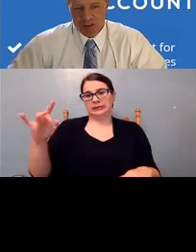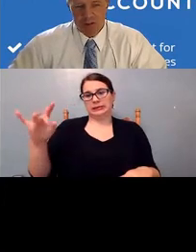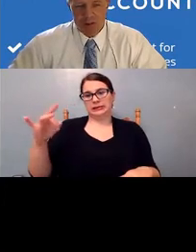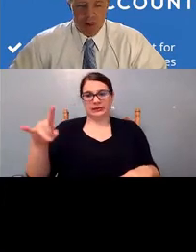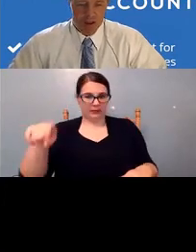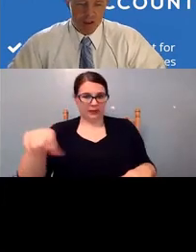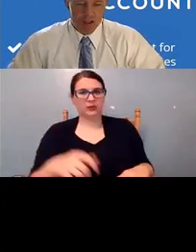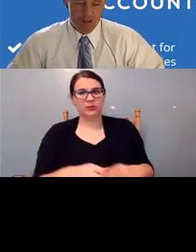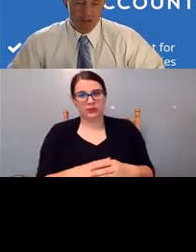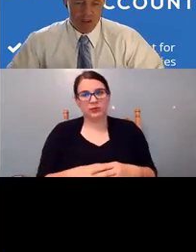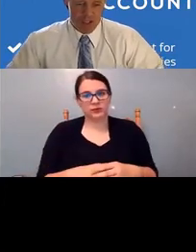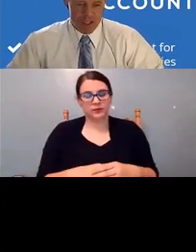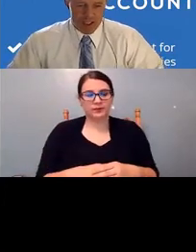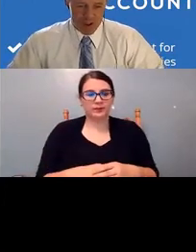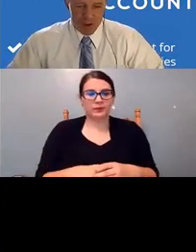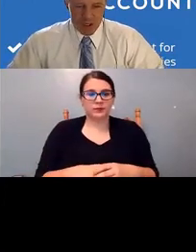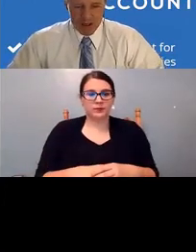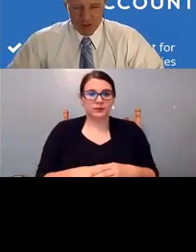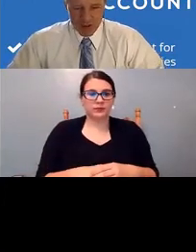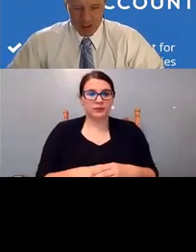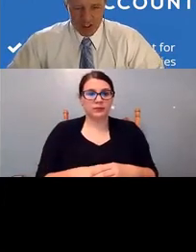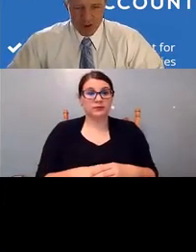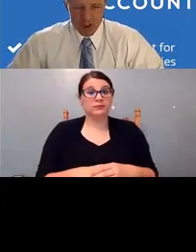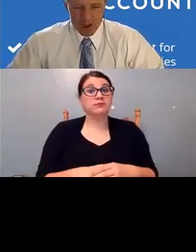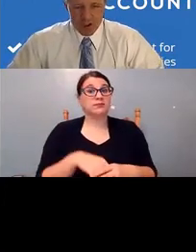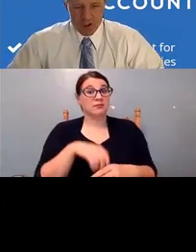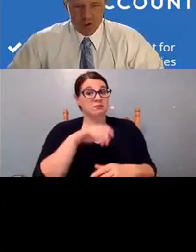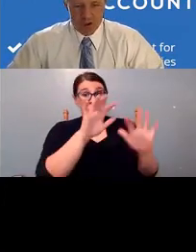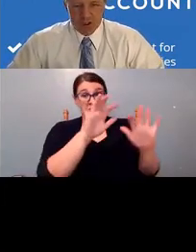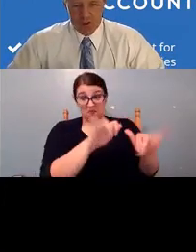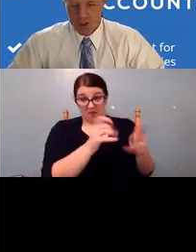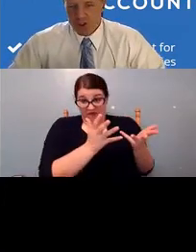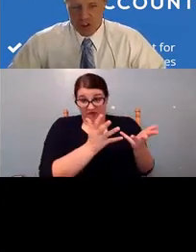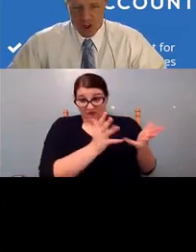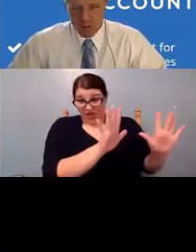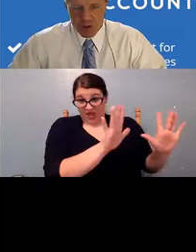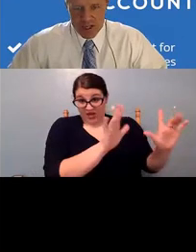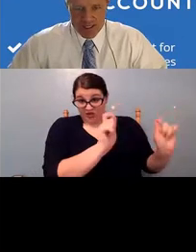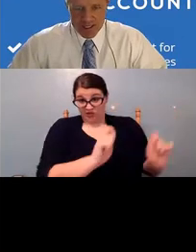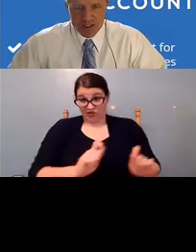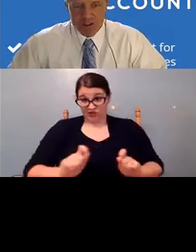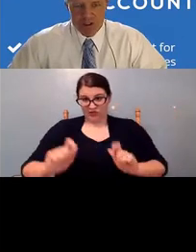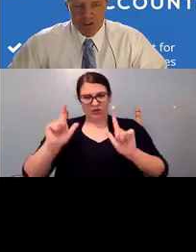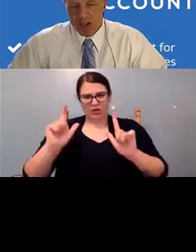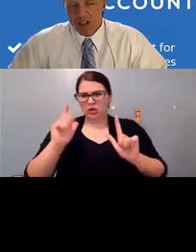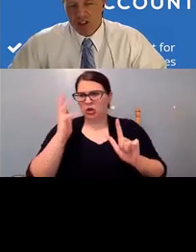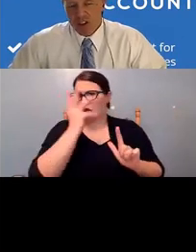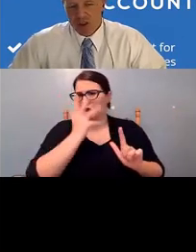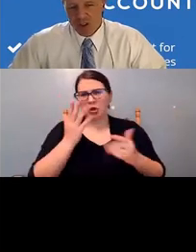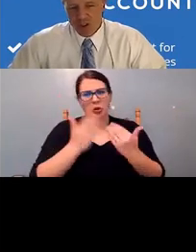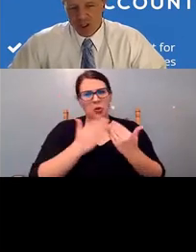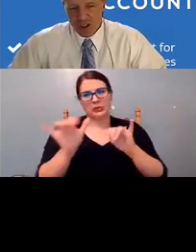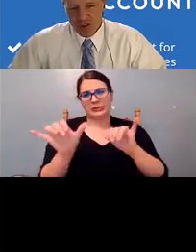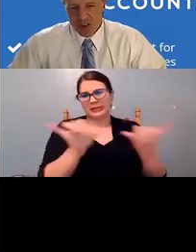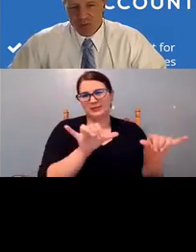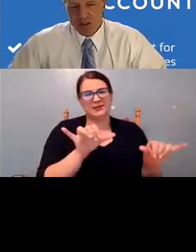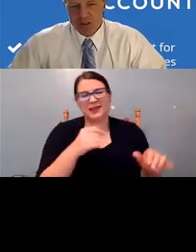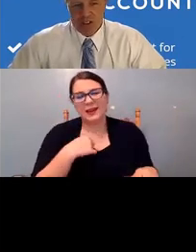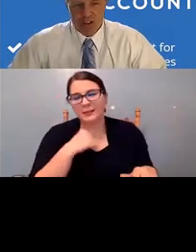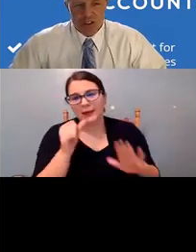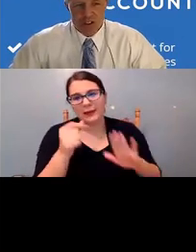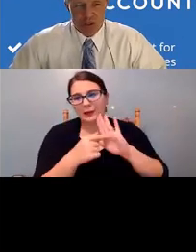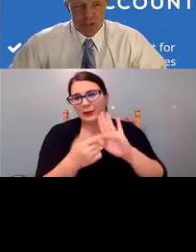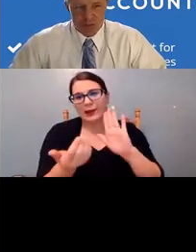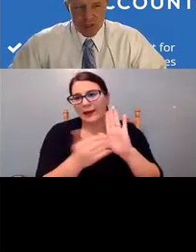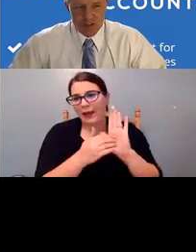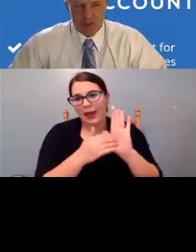account. The very next screen after this that you'll go to looks almost identical. So I'm not going to show it to you here on this